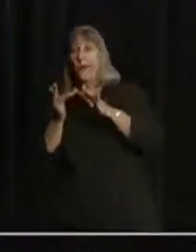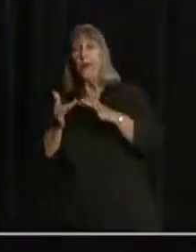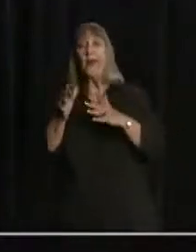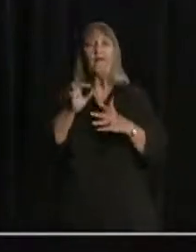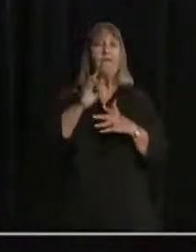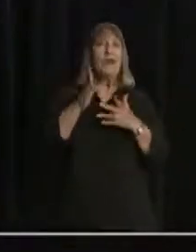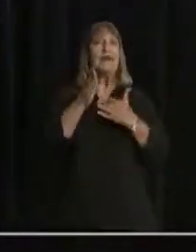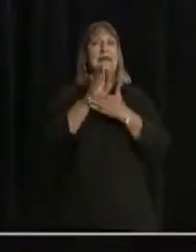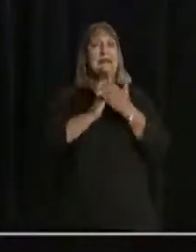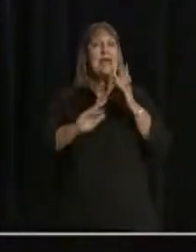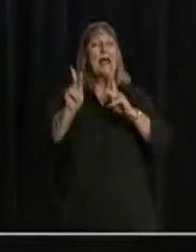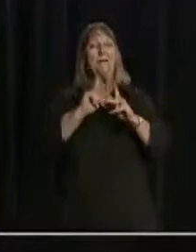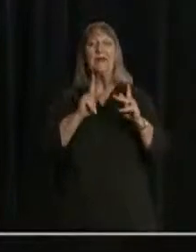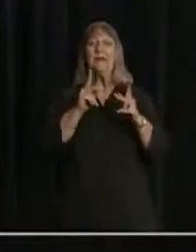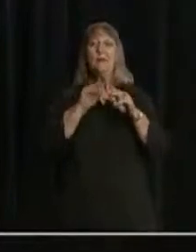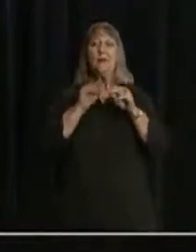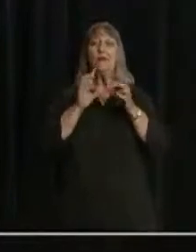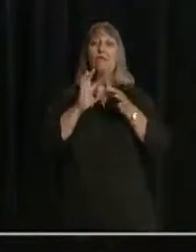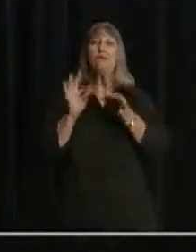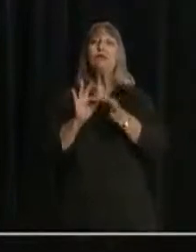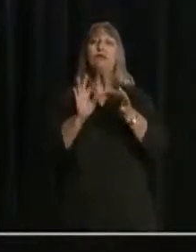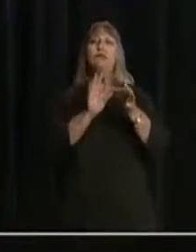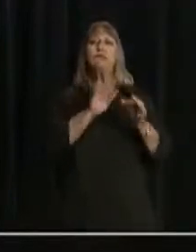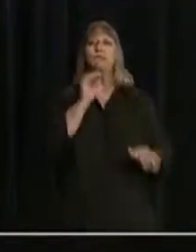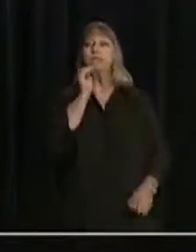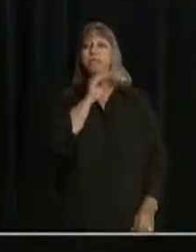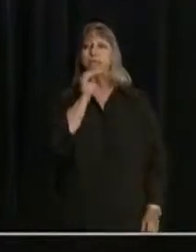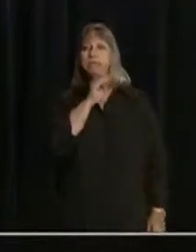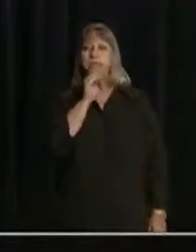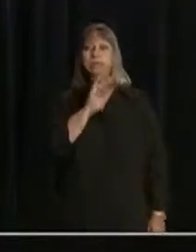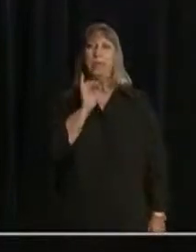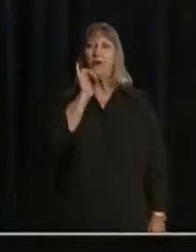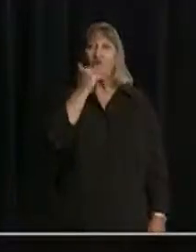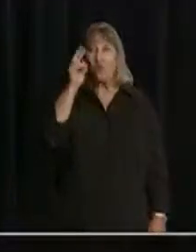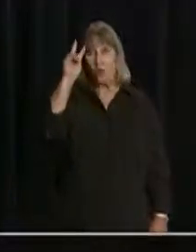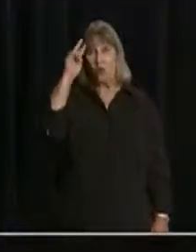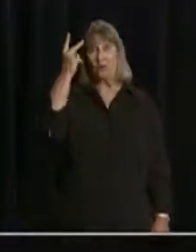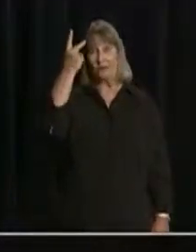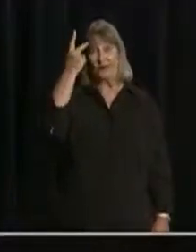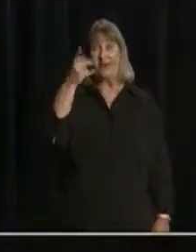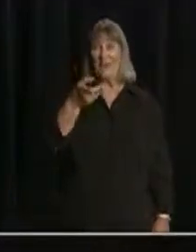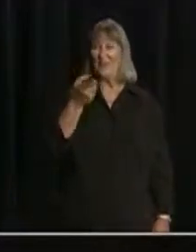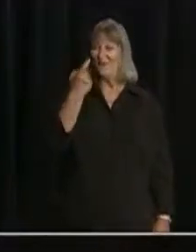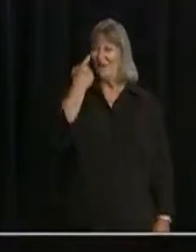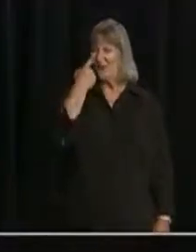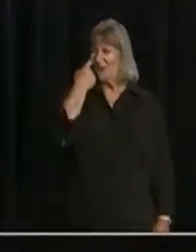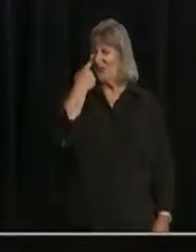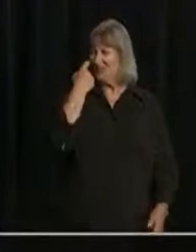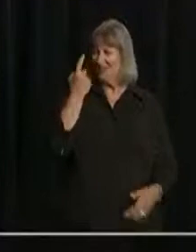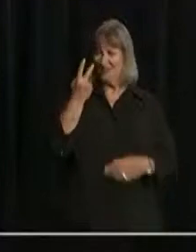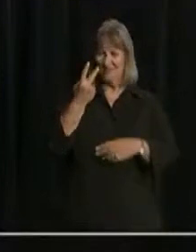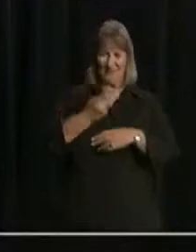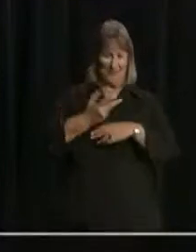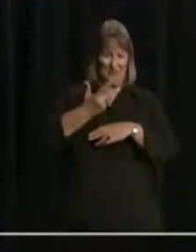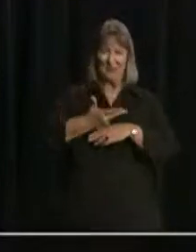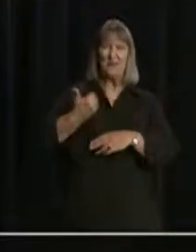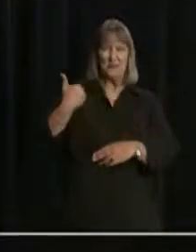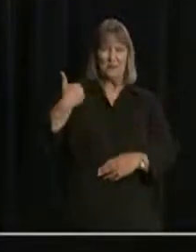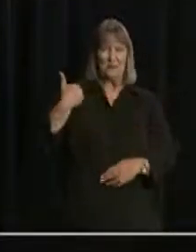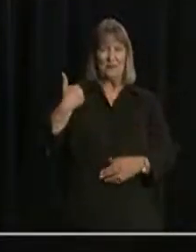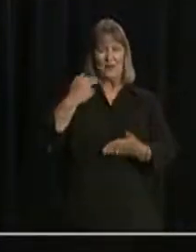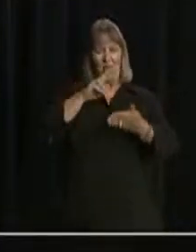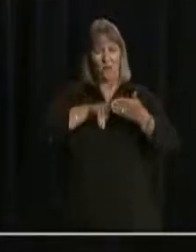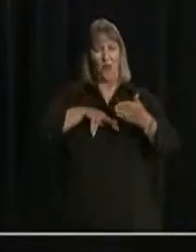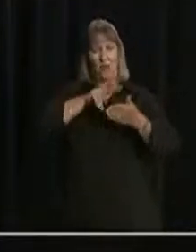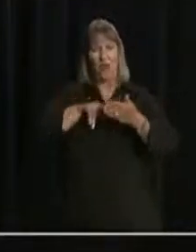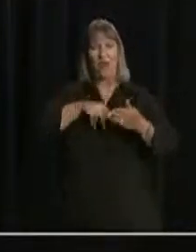are spreading a lot of lies and misinformation. In fact, there was a report just this last few days that the